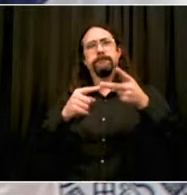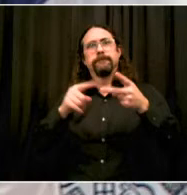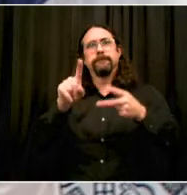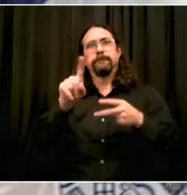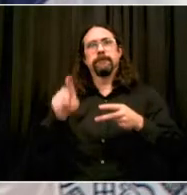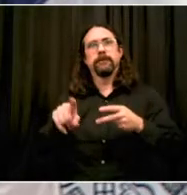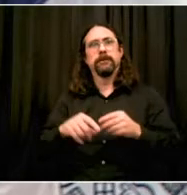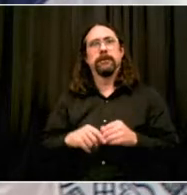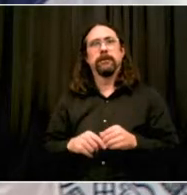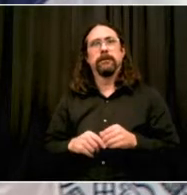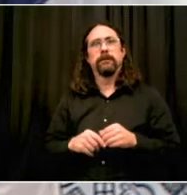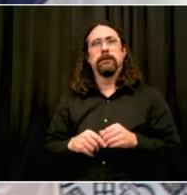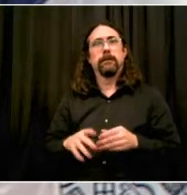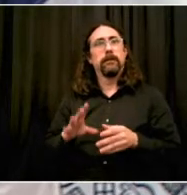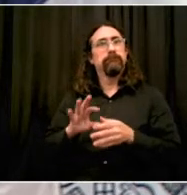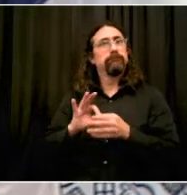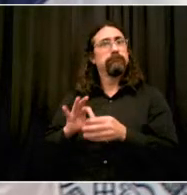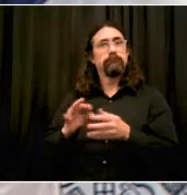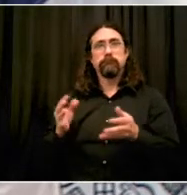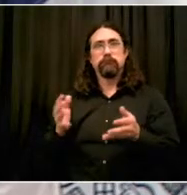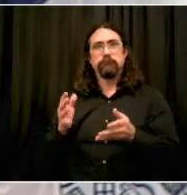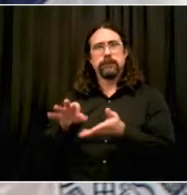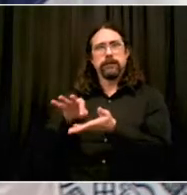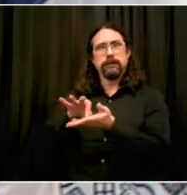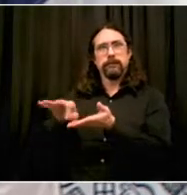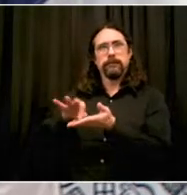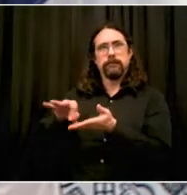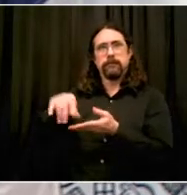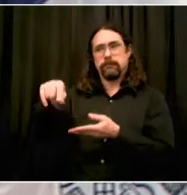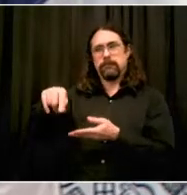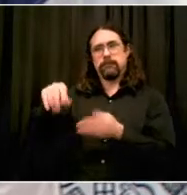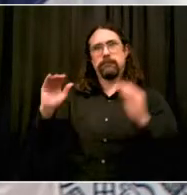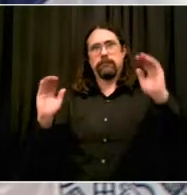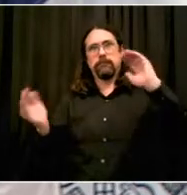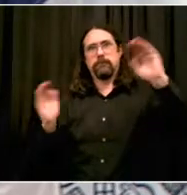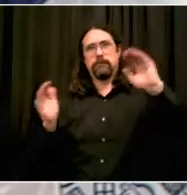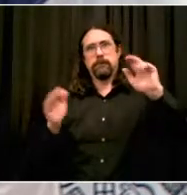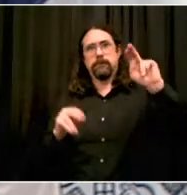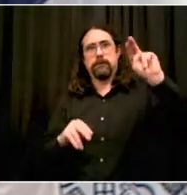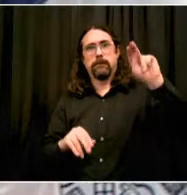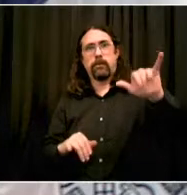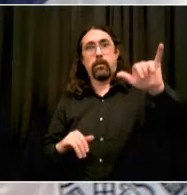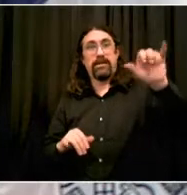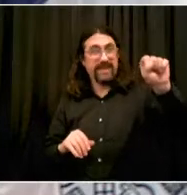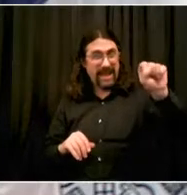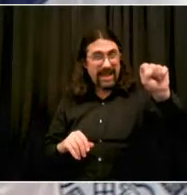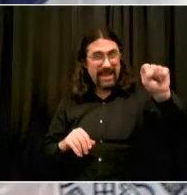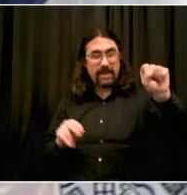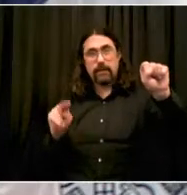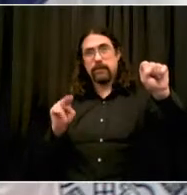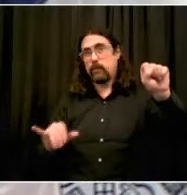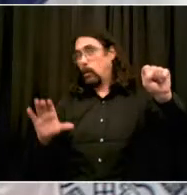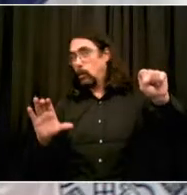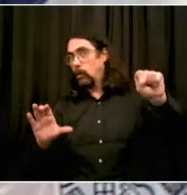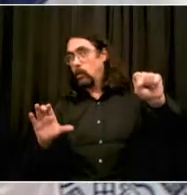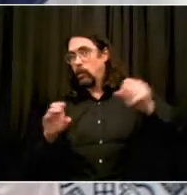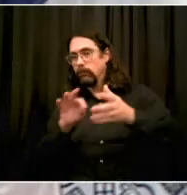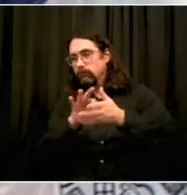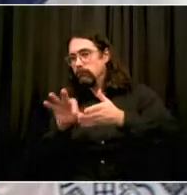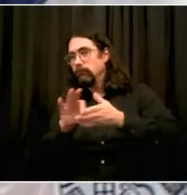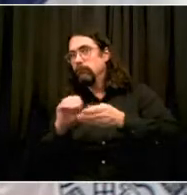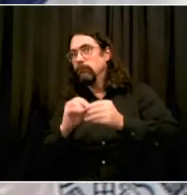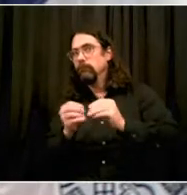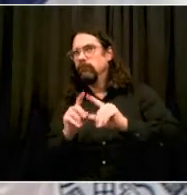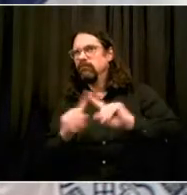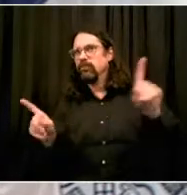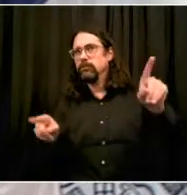the city and the state are really closely aligned. I think for a lot of parents and people in New York, it doesn't really seem that